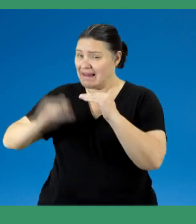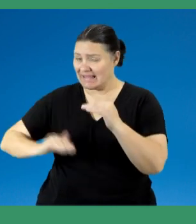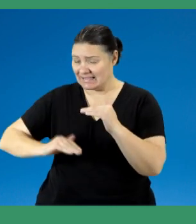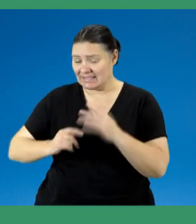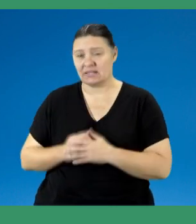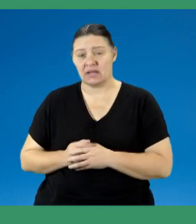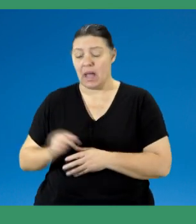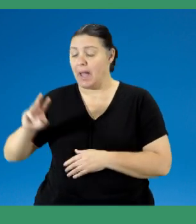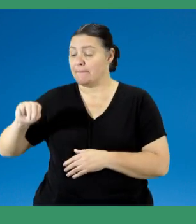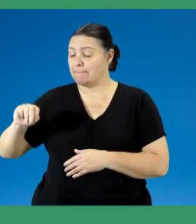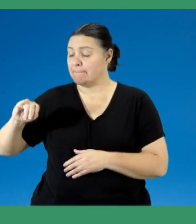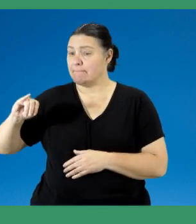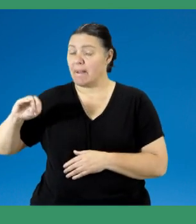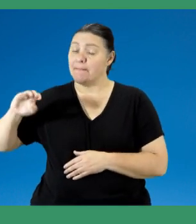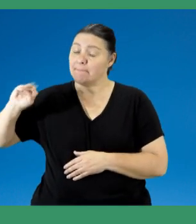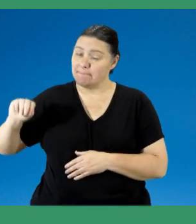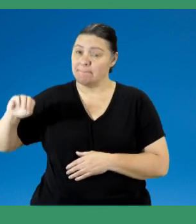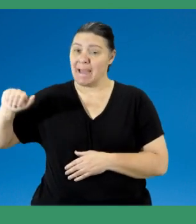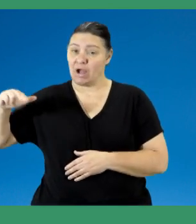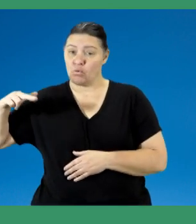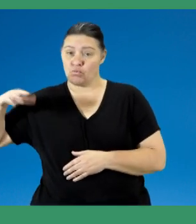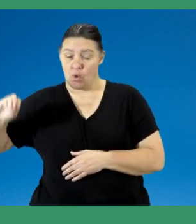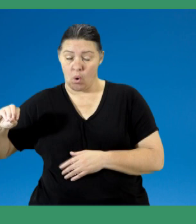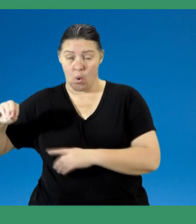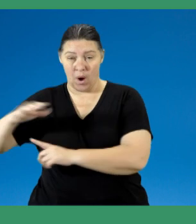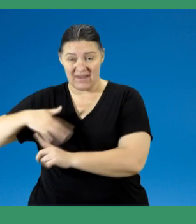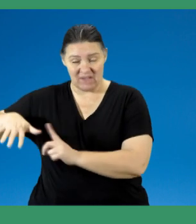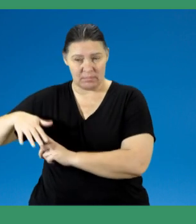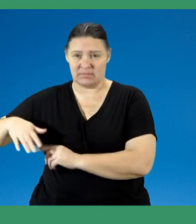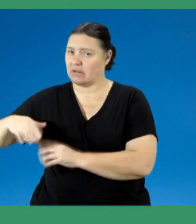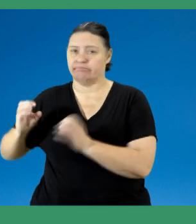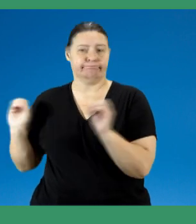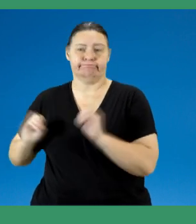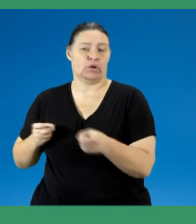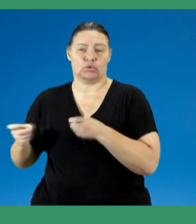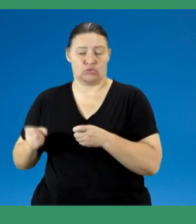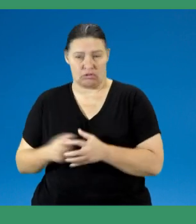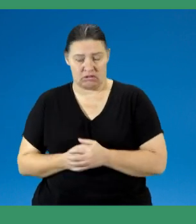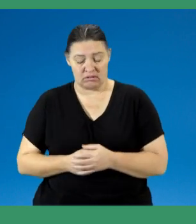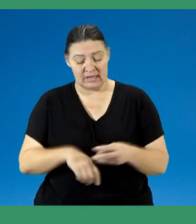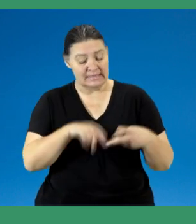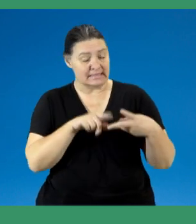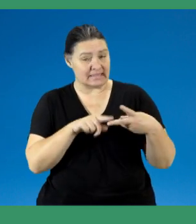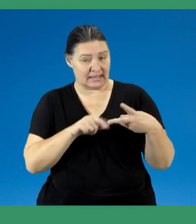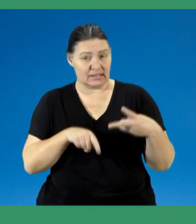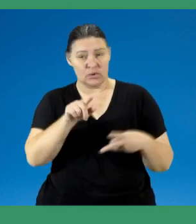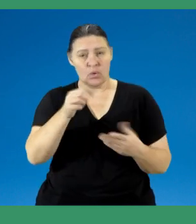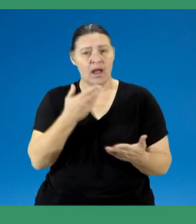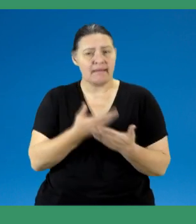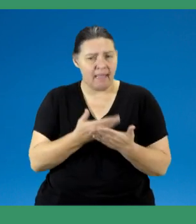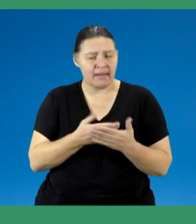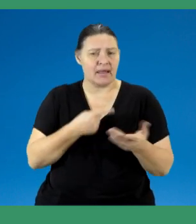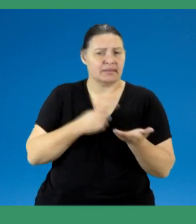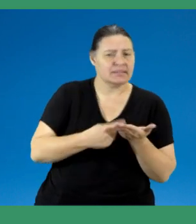control over the macro environment. And the lesson objective number 2, you should be able to discuss